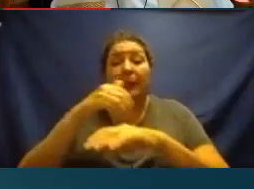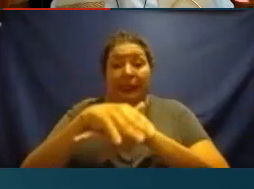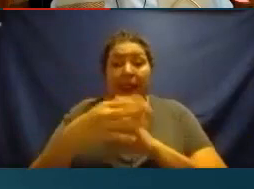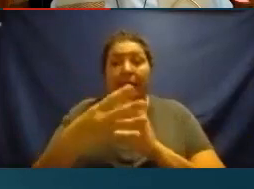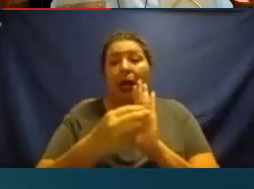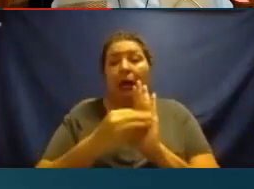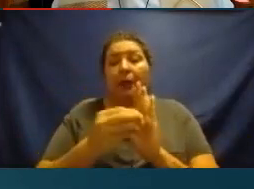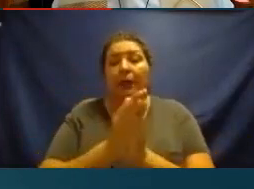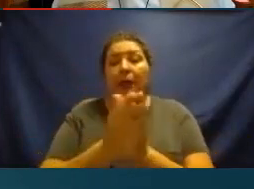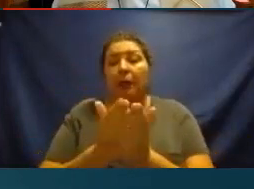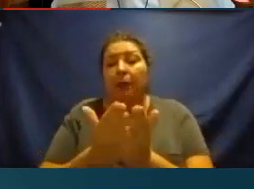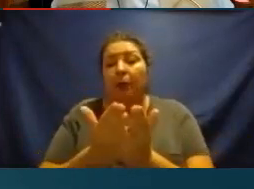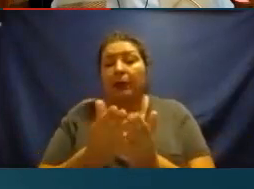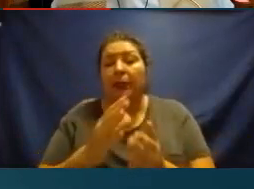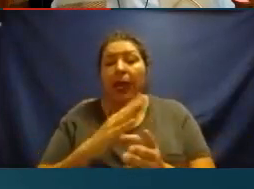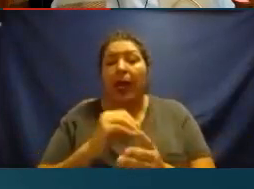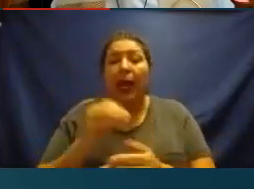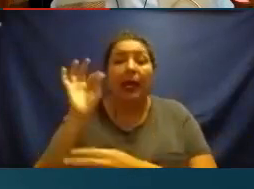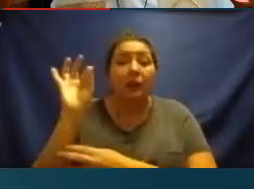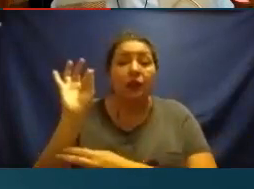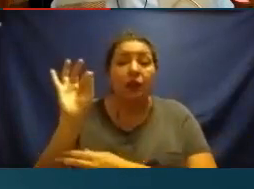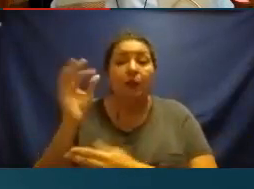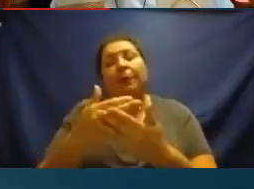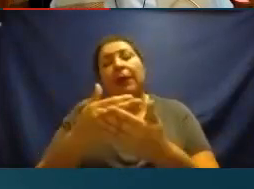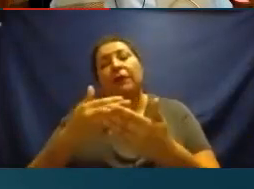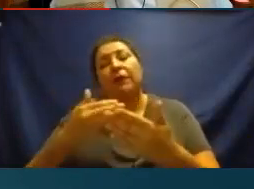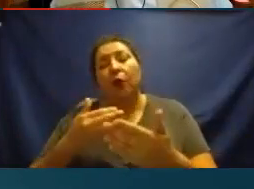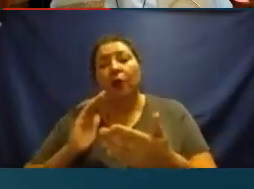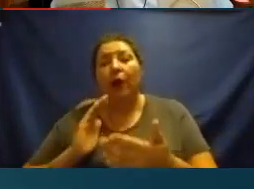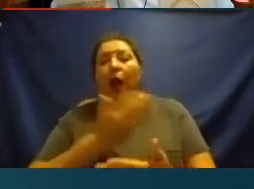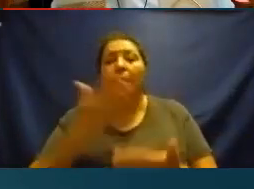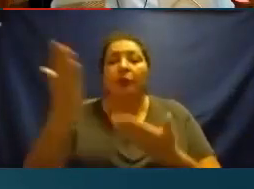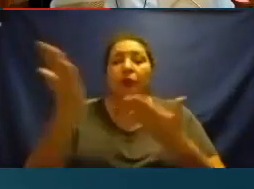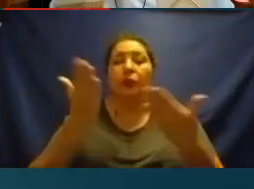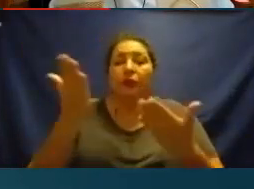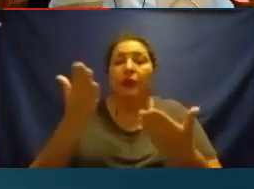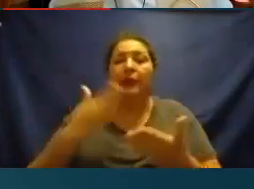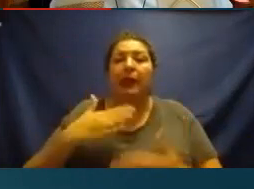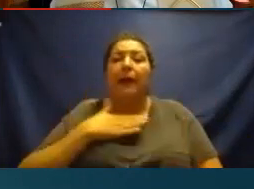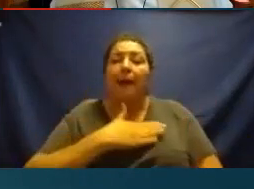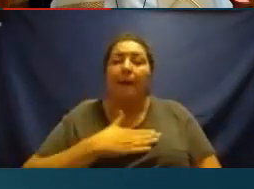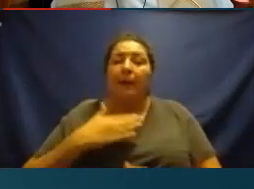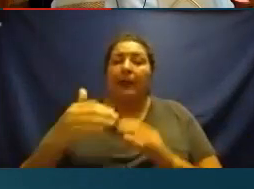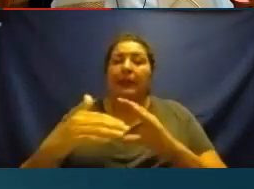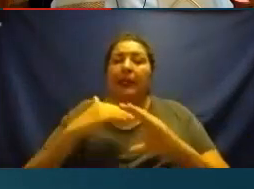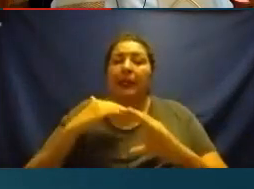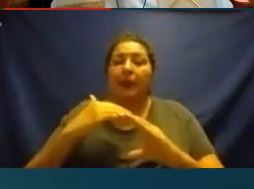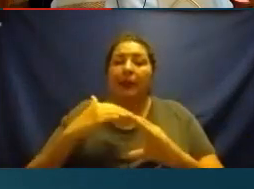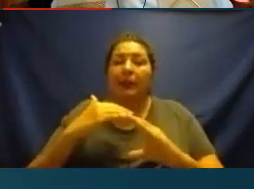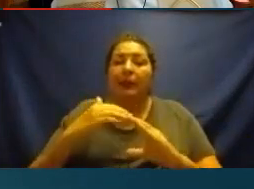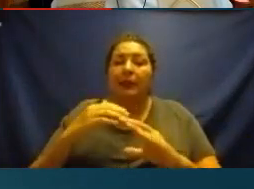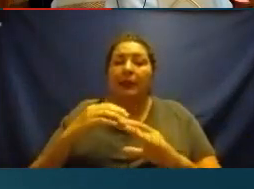of the bulletin and sermon prior to our service, please email us at peace,